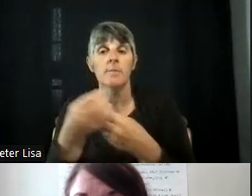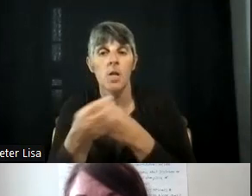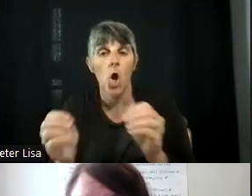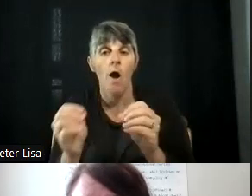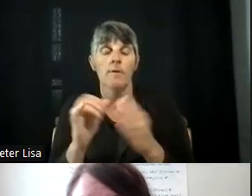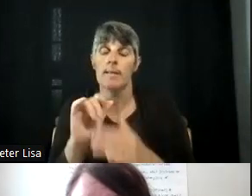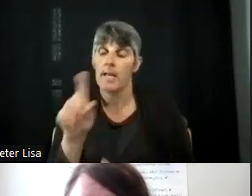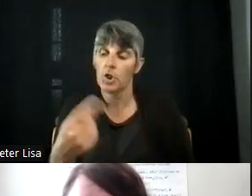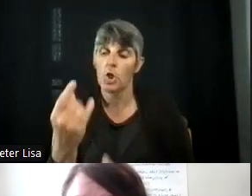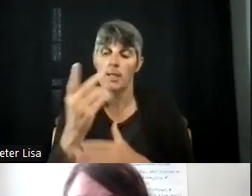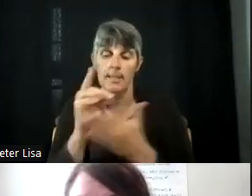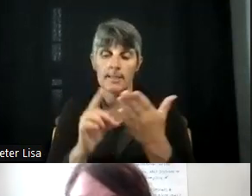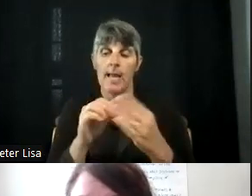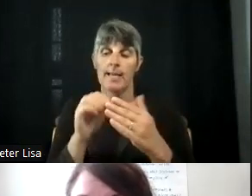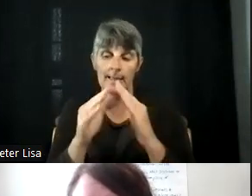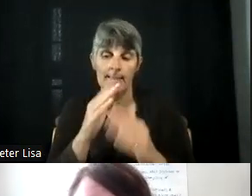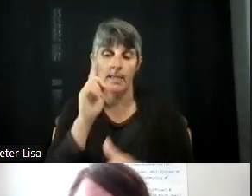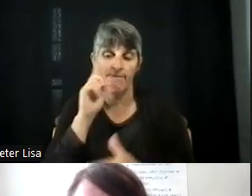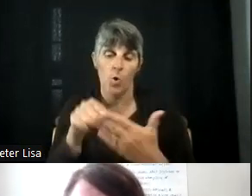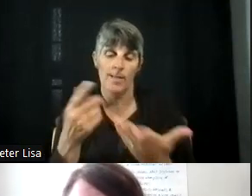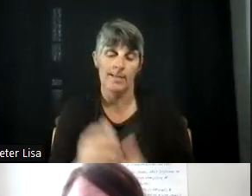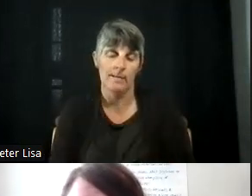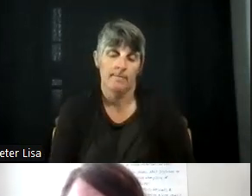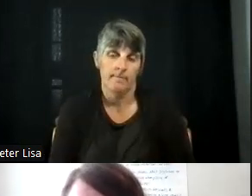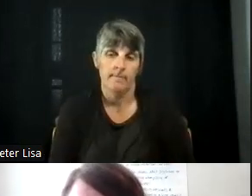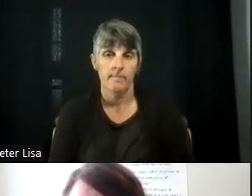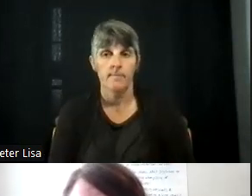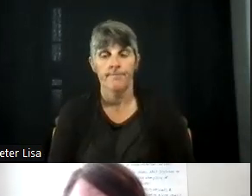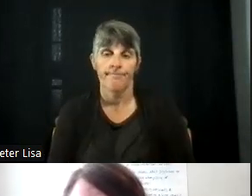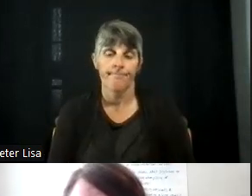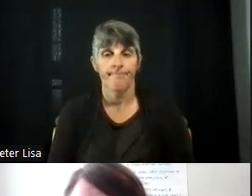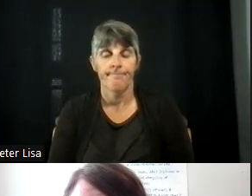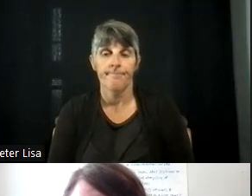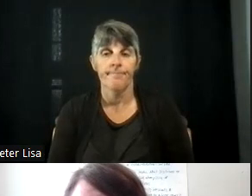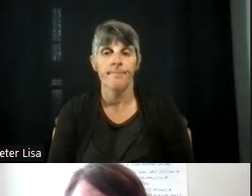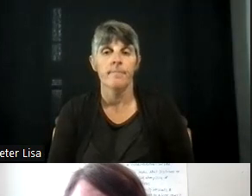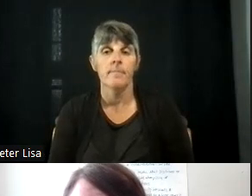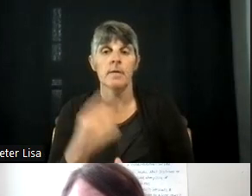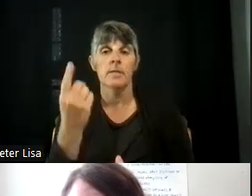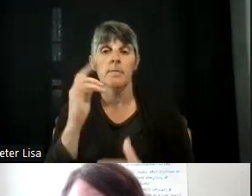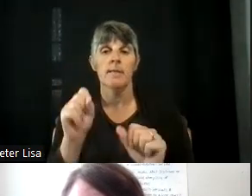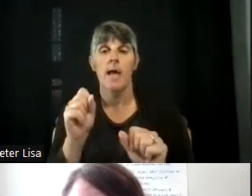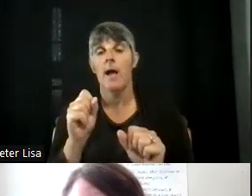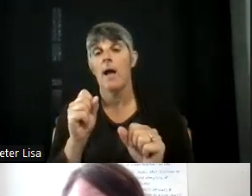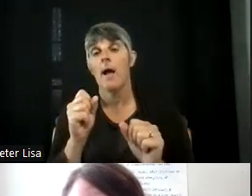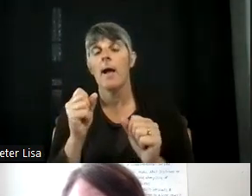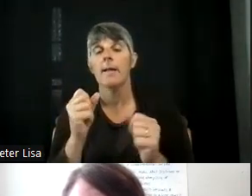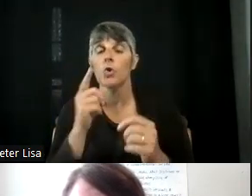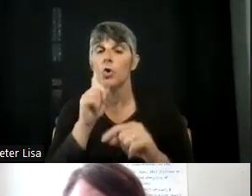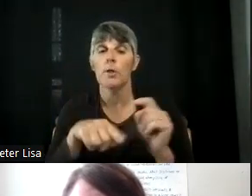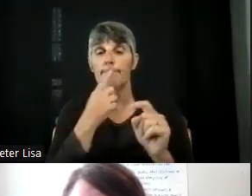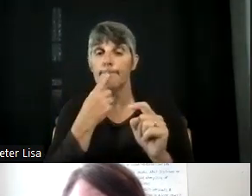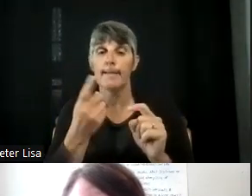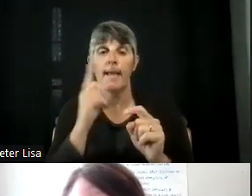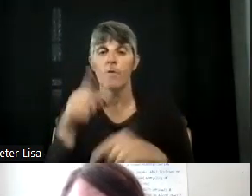is just designed in the city for this, you know, just something I've been saying for a while. But, you know, as